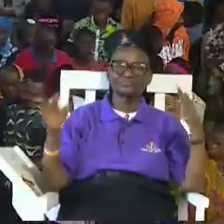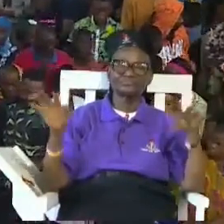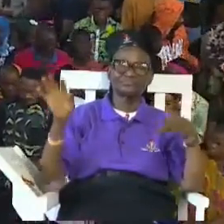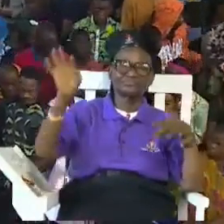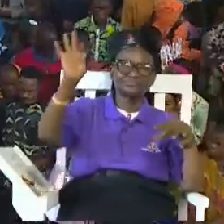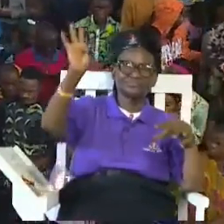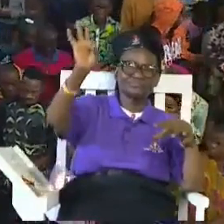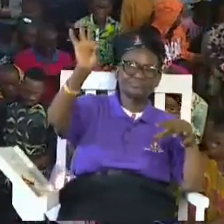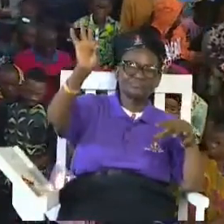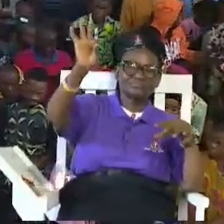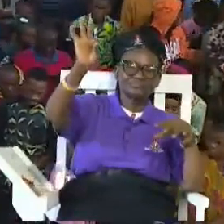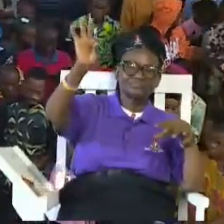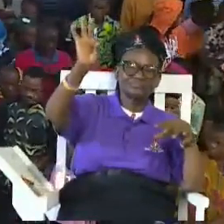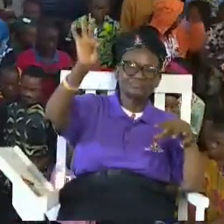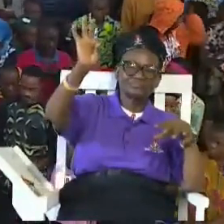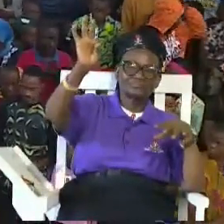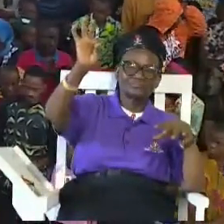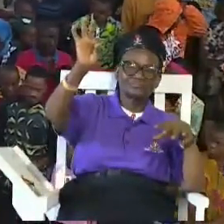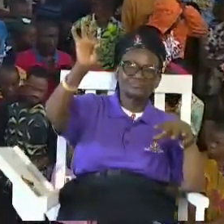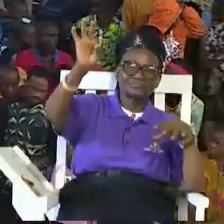nine,